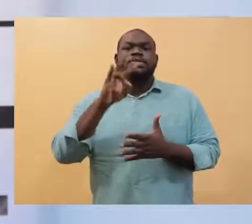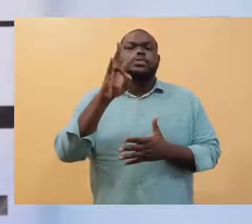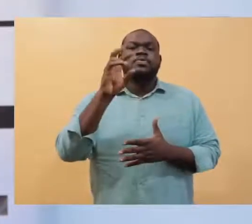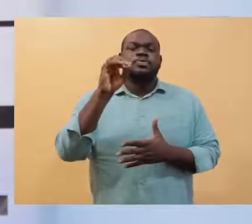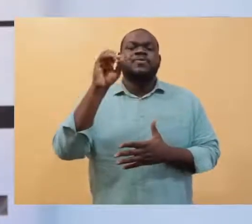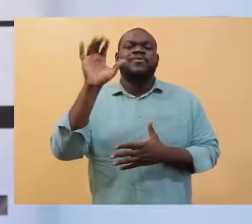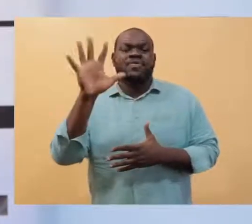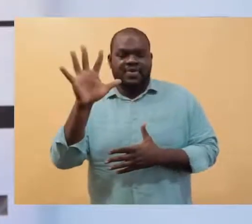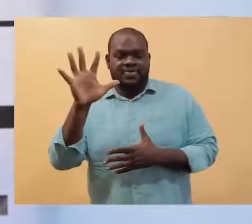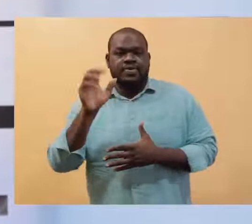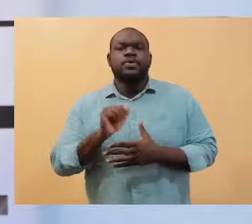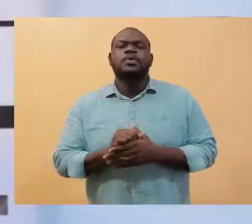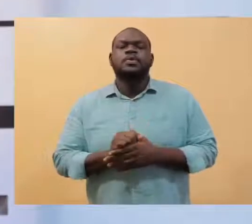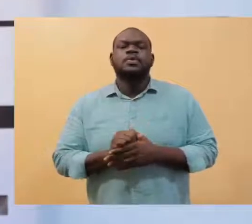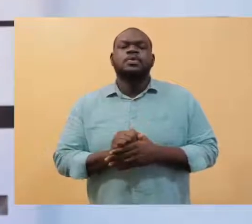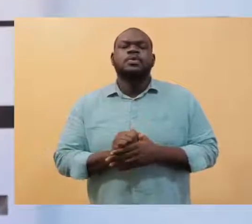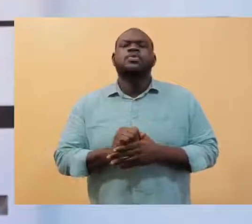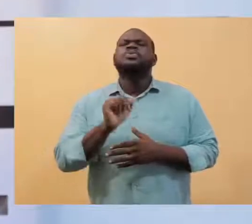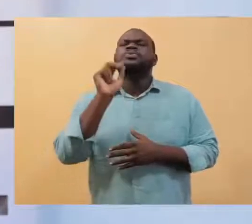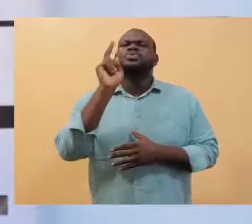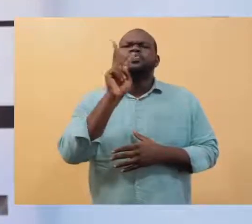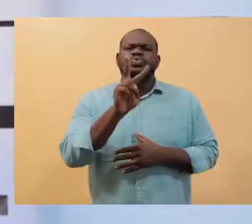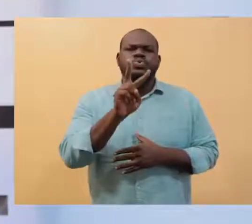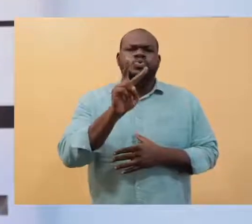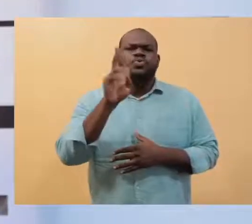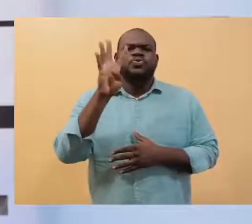5,136,705, with